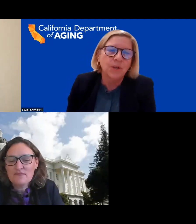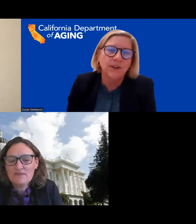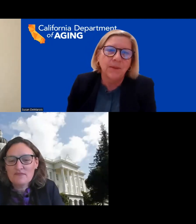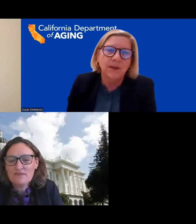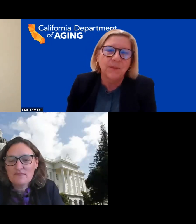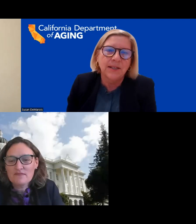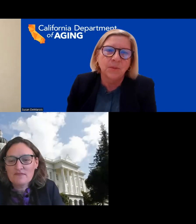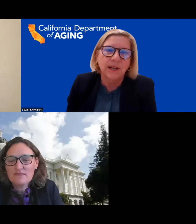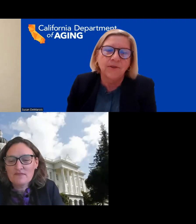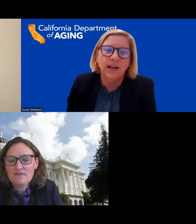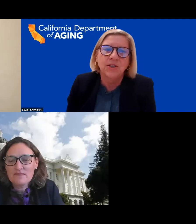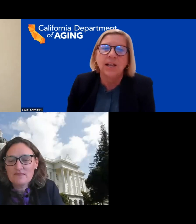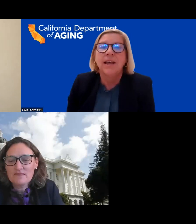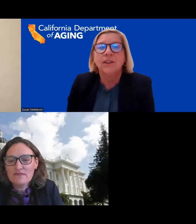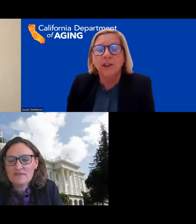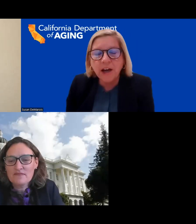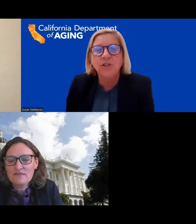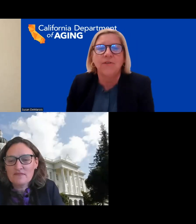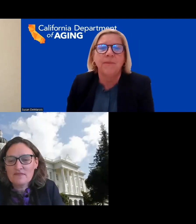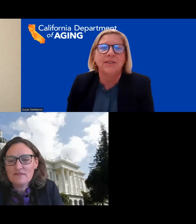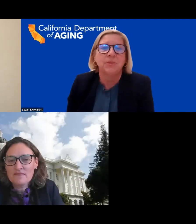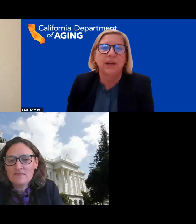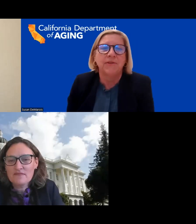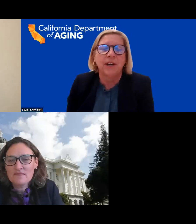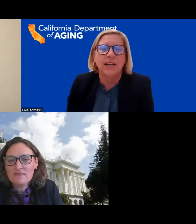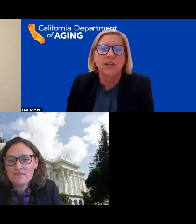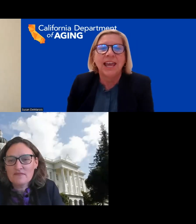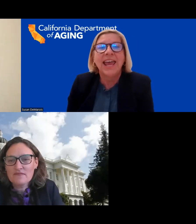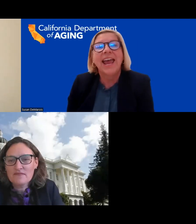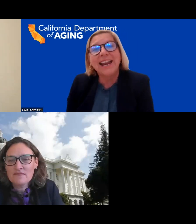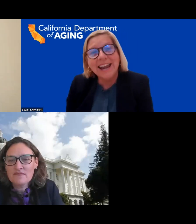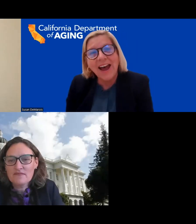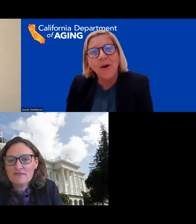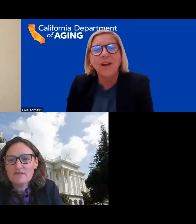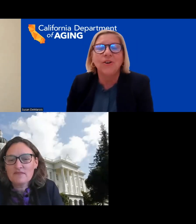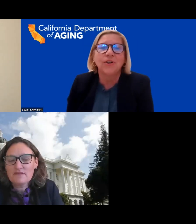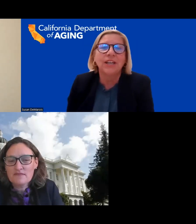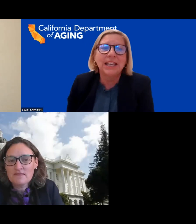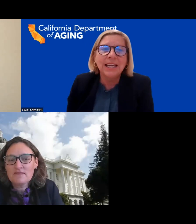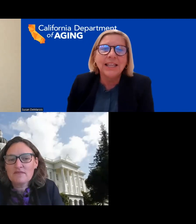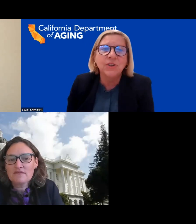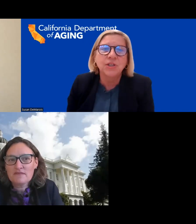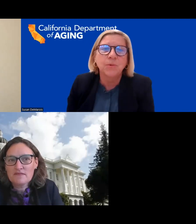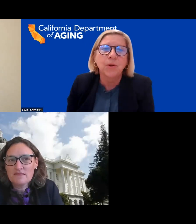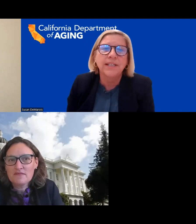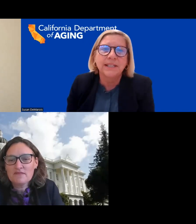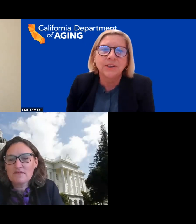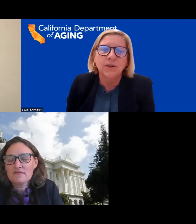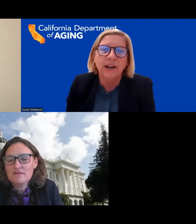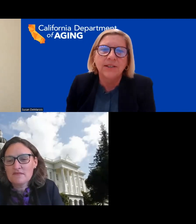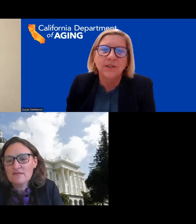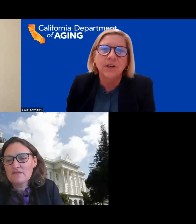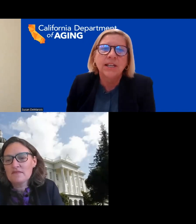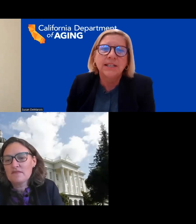the development of the Master Plan for Aging, the launch of the Master Plan for Aging, and now in her key leadership role as